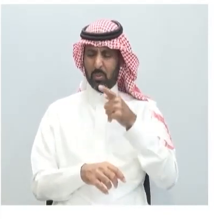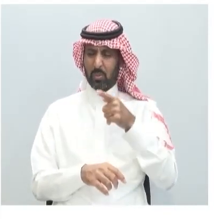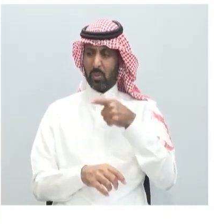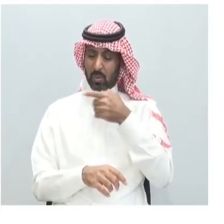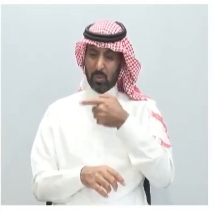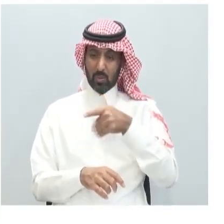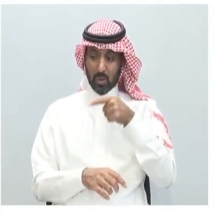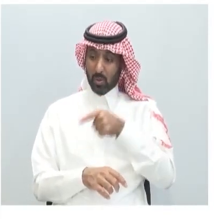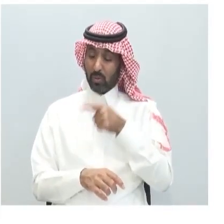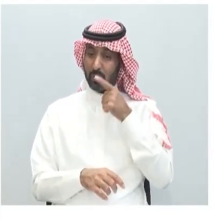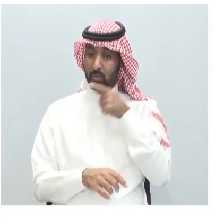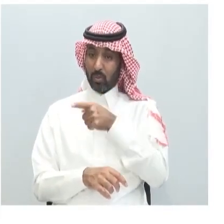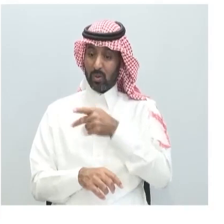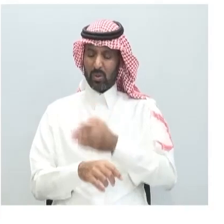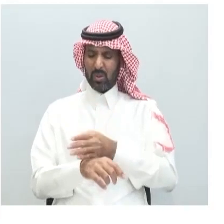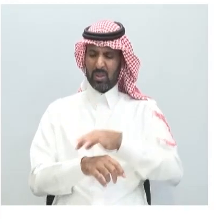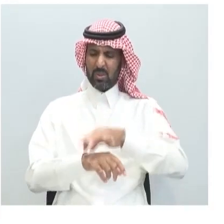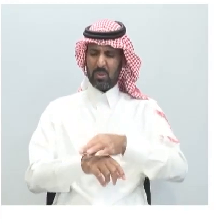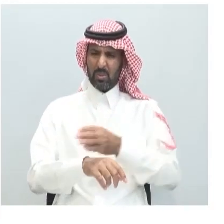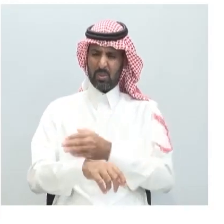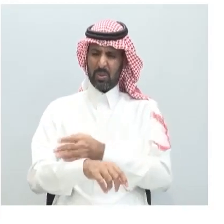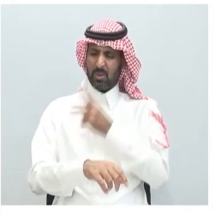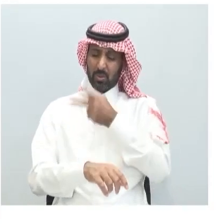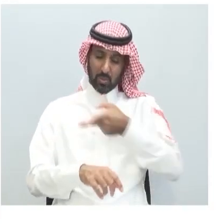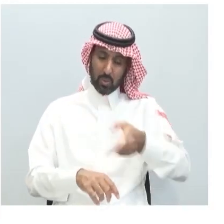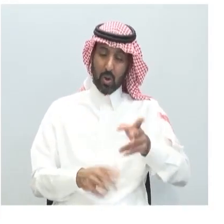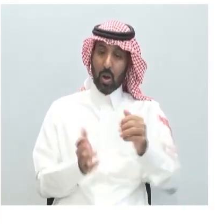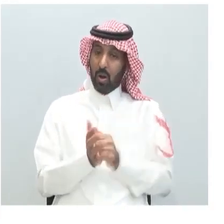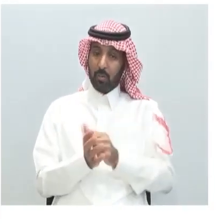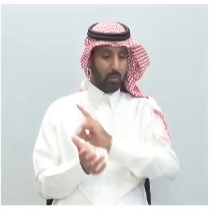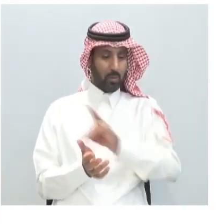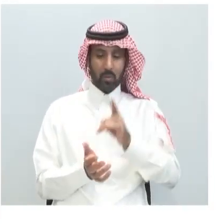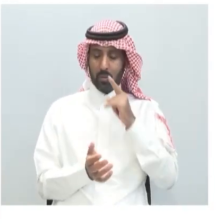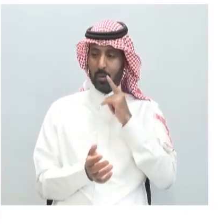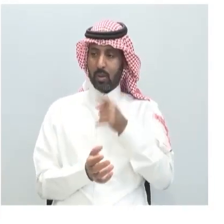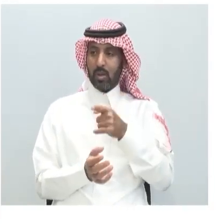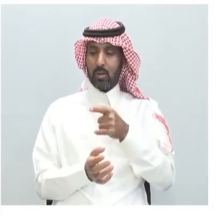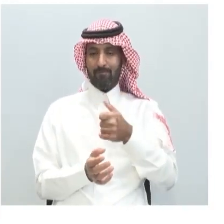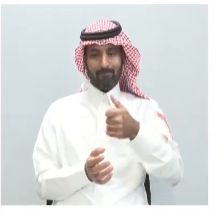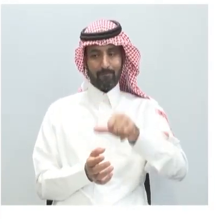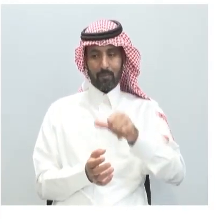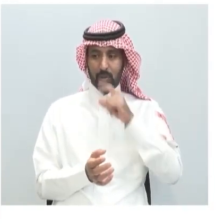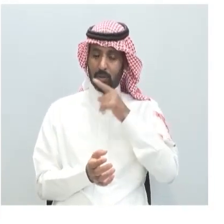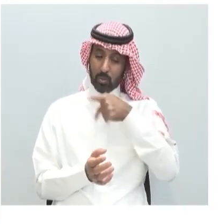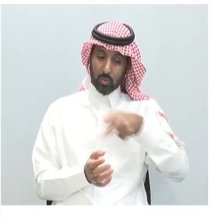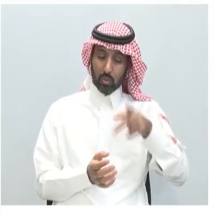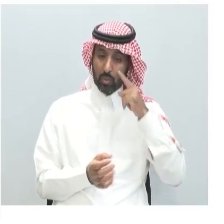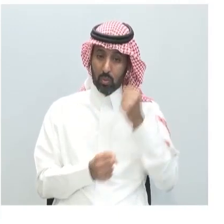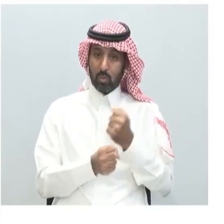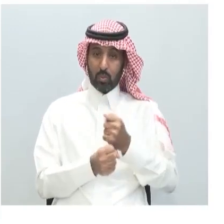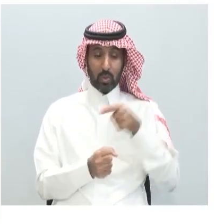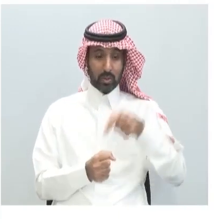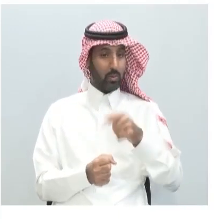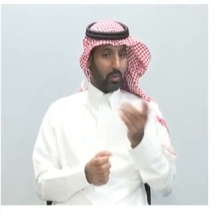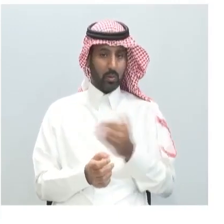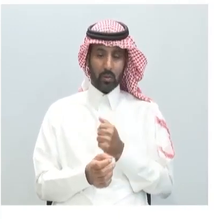house today. You're too sick to leave the house today. You're not well enough to go to work today. You